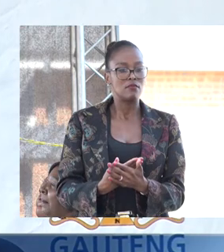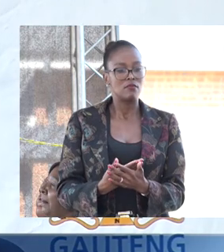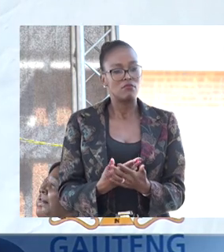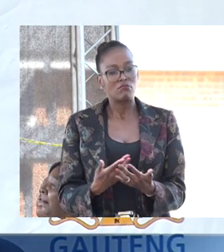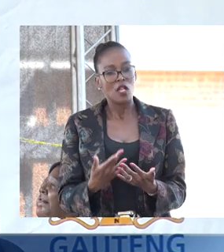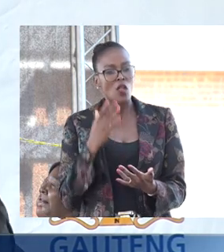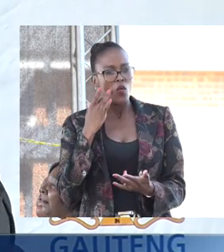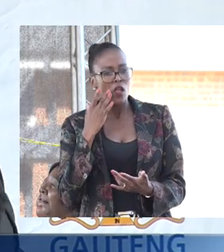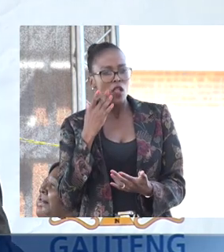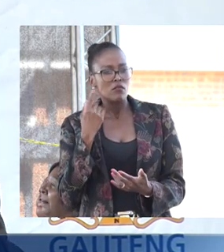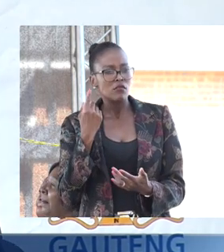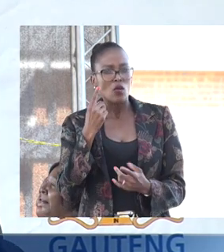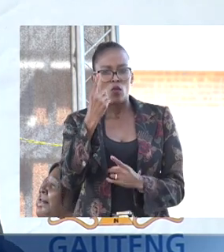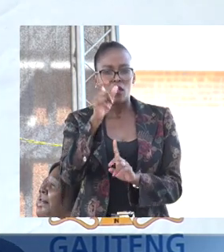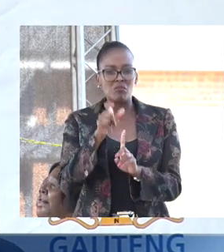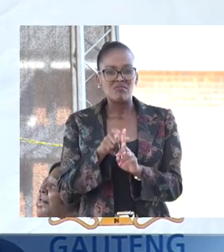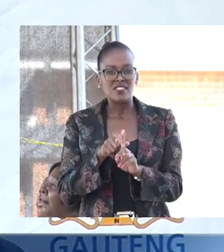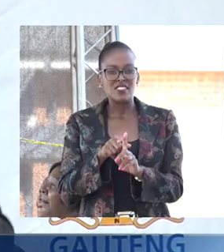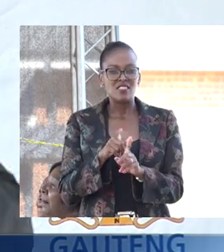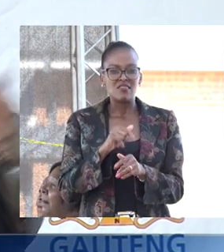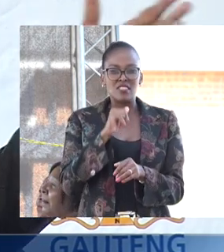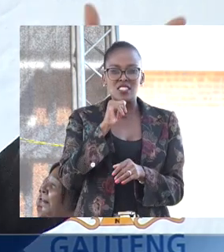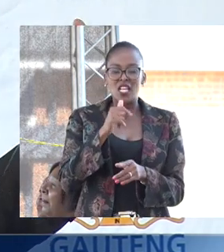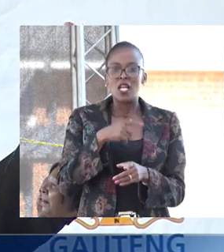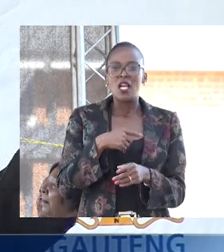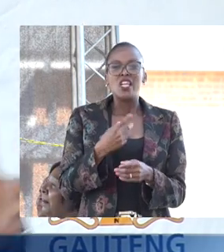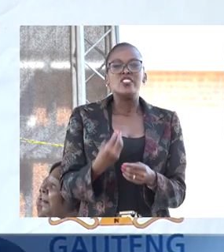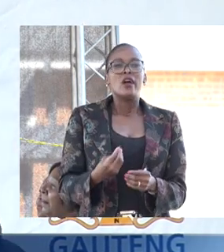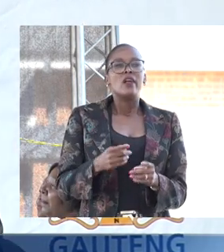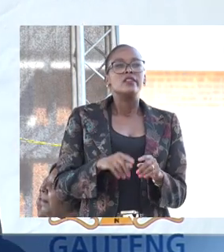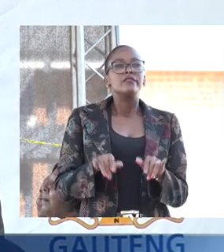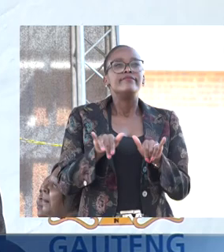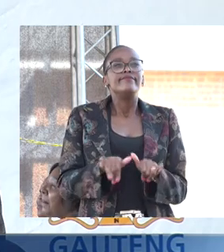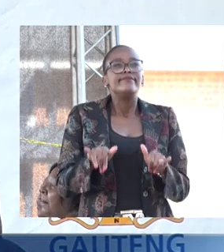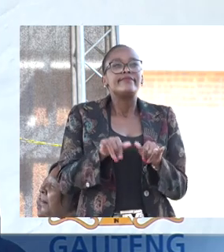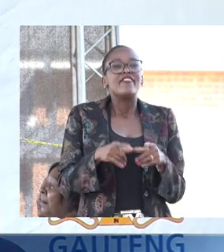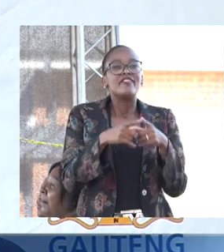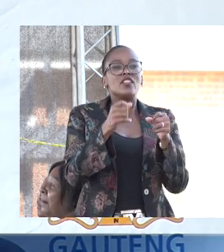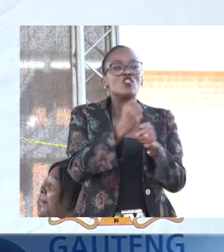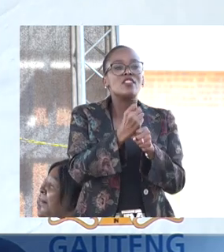One of the officials says that there's a learner who finished grade 7 waiting for this school.